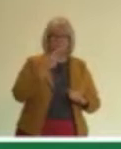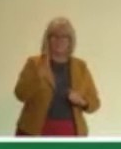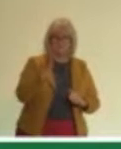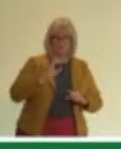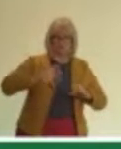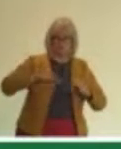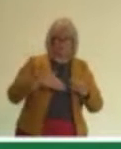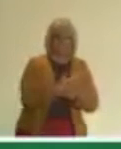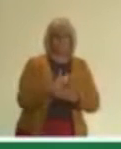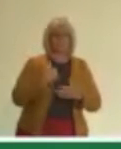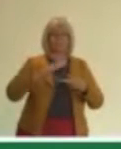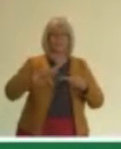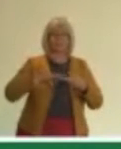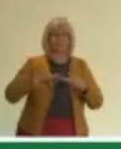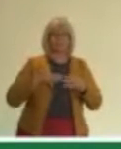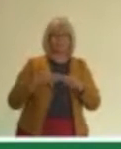Leader.